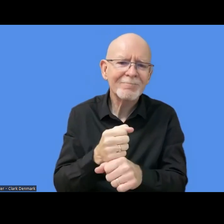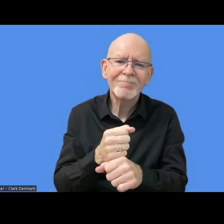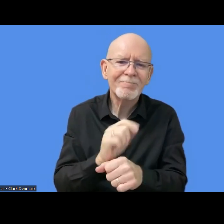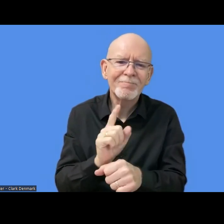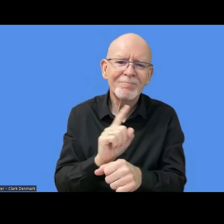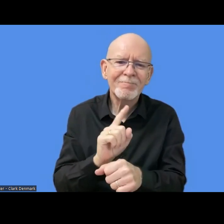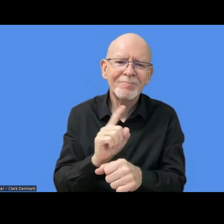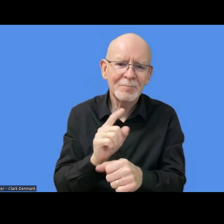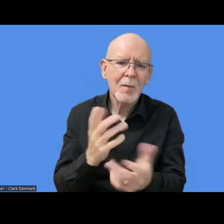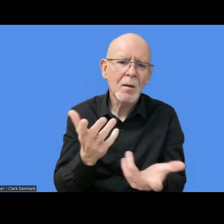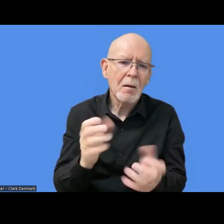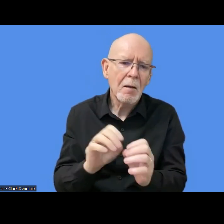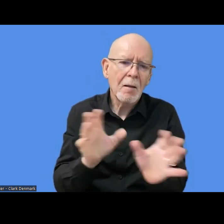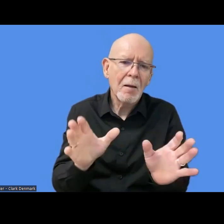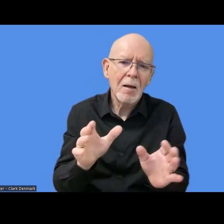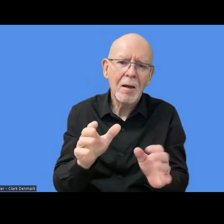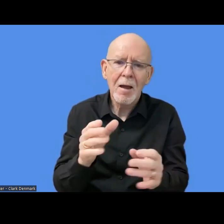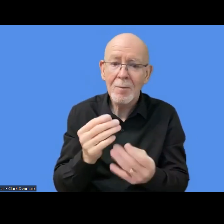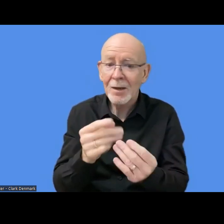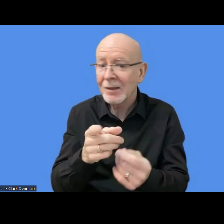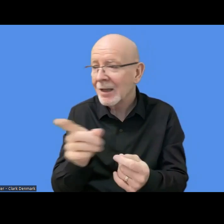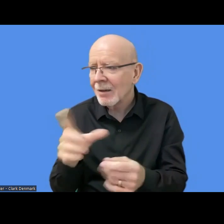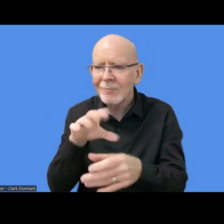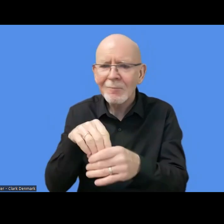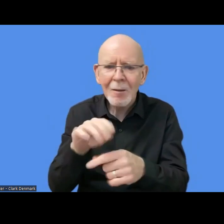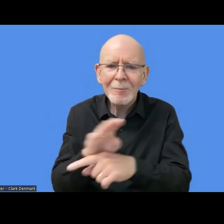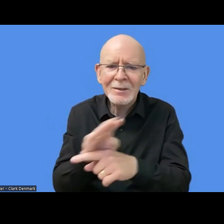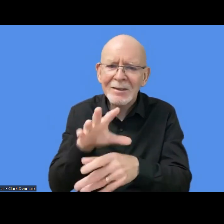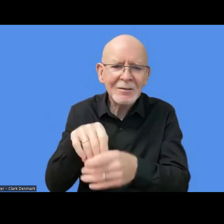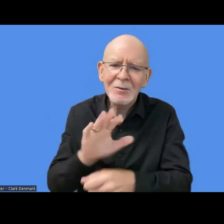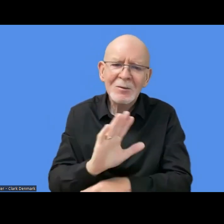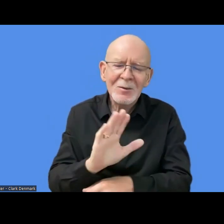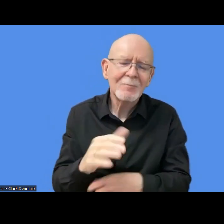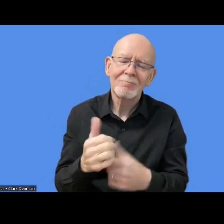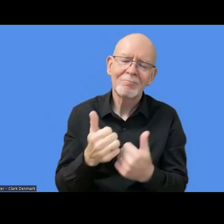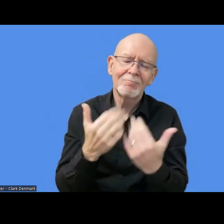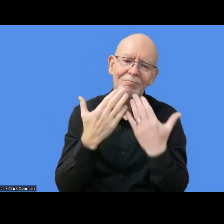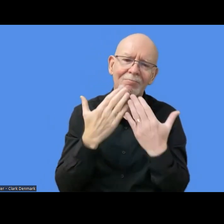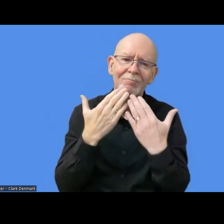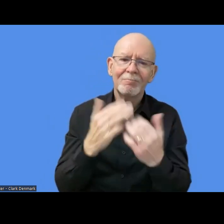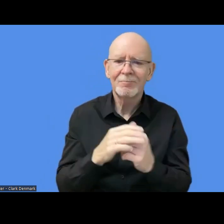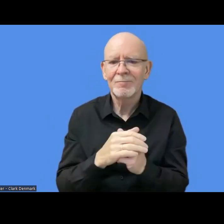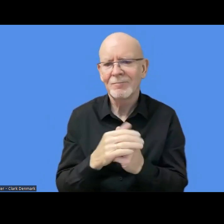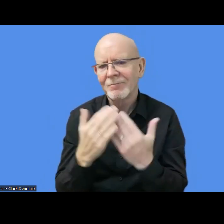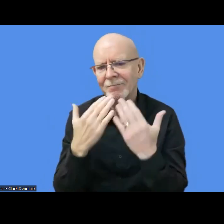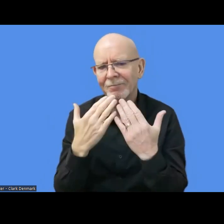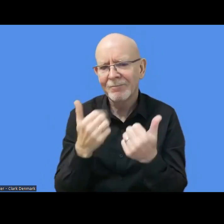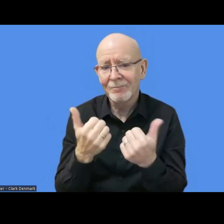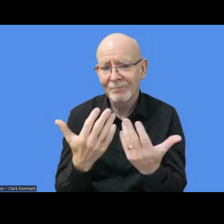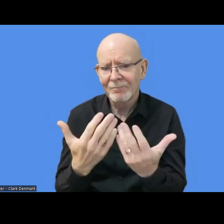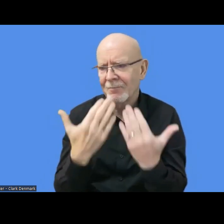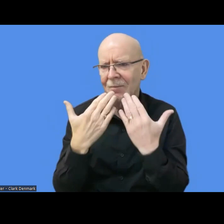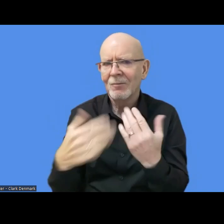very exciting to learn more about the Zero Project Conference, but also, of course, for responding to the poll, which gives us some interesting insights